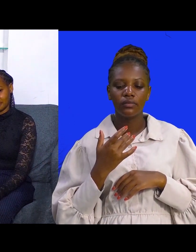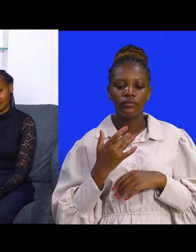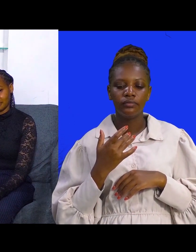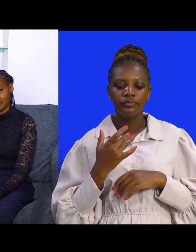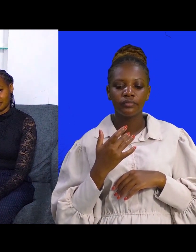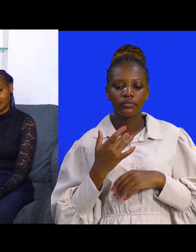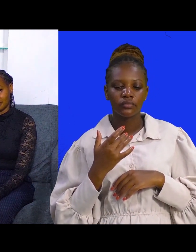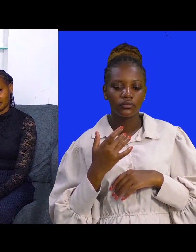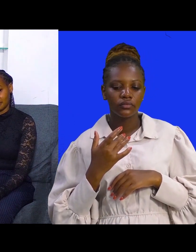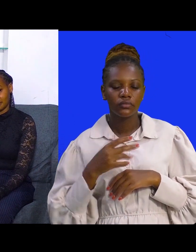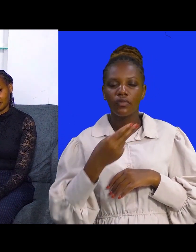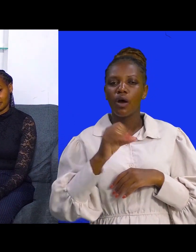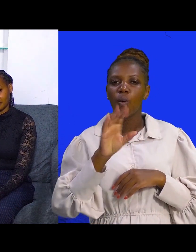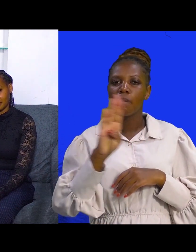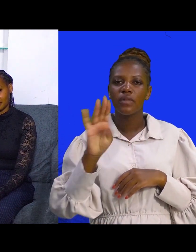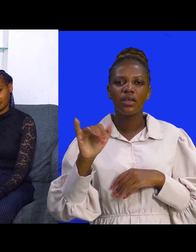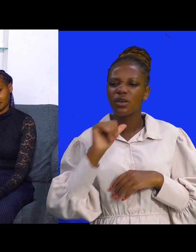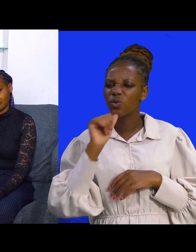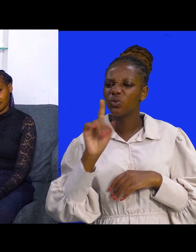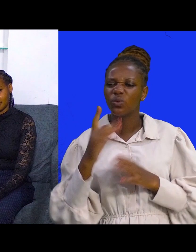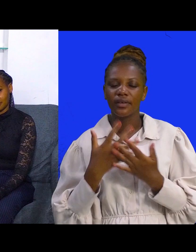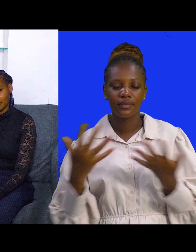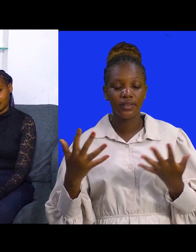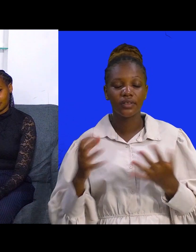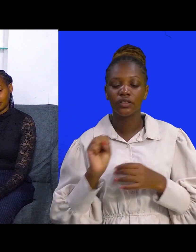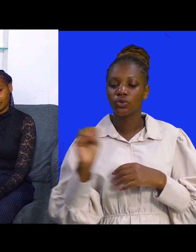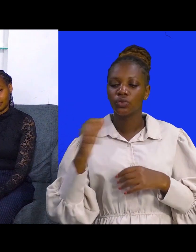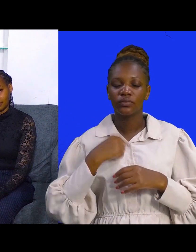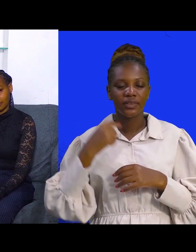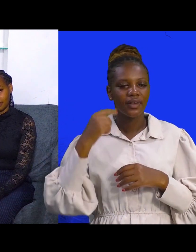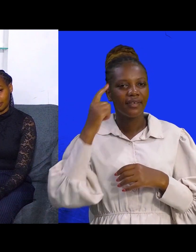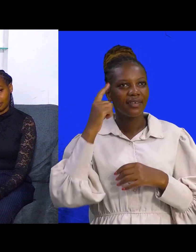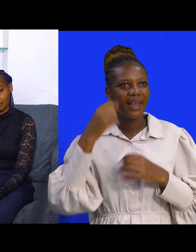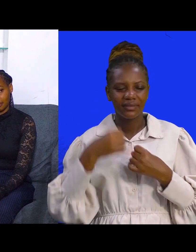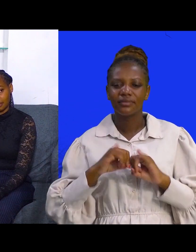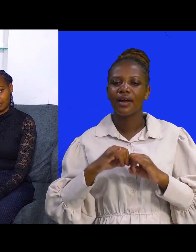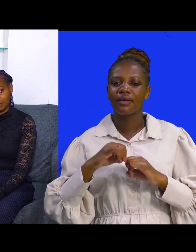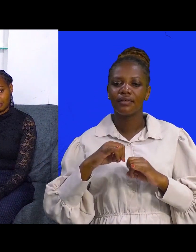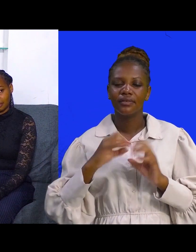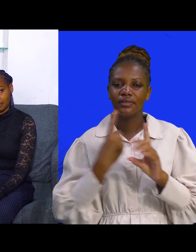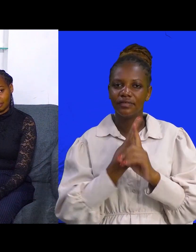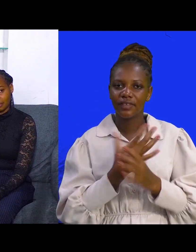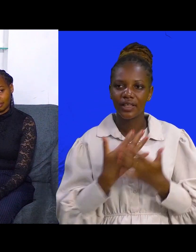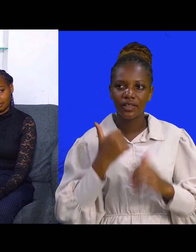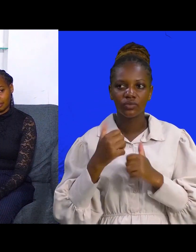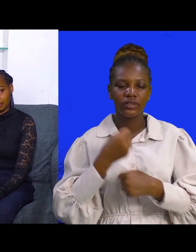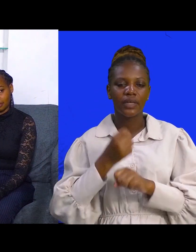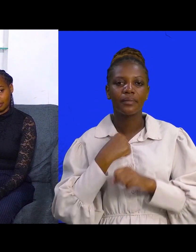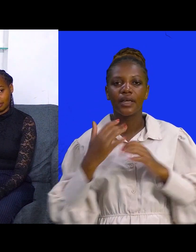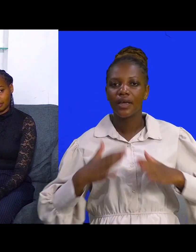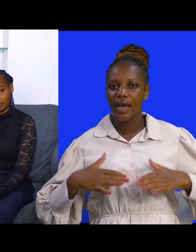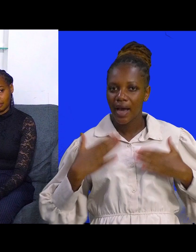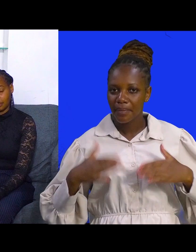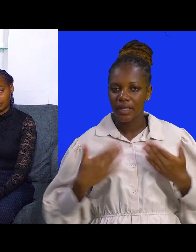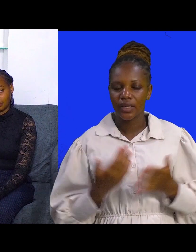be something, should not be one thing because it might be boring. For me, I think a hobby is trying different things